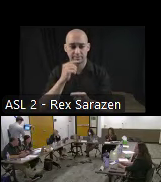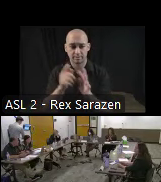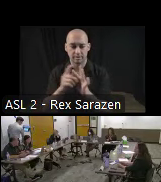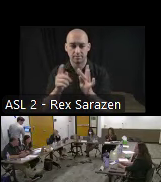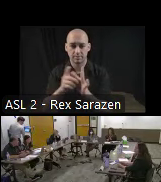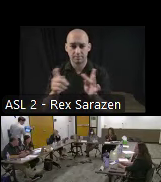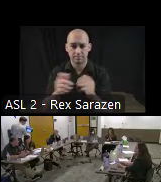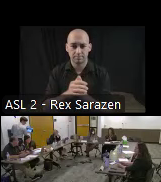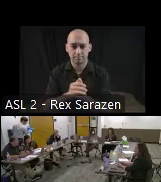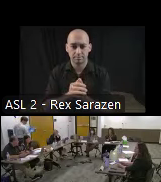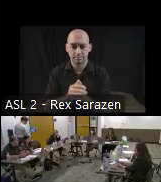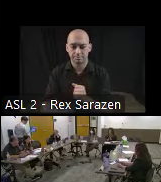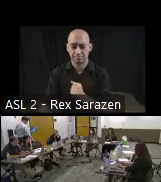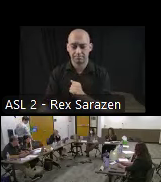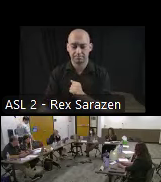Have a hand raised.